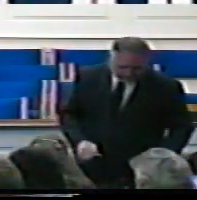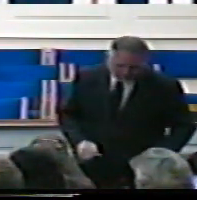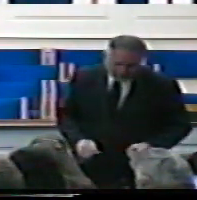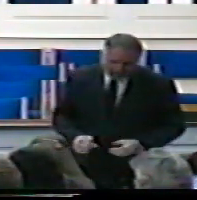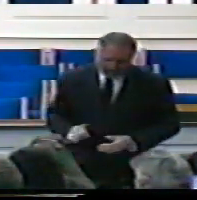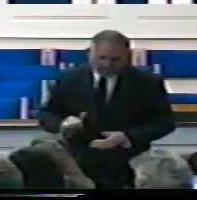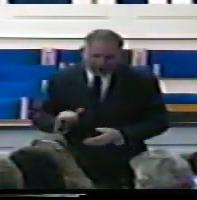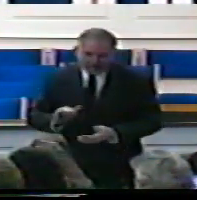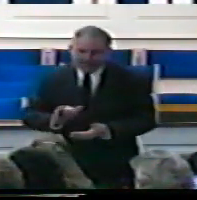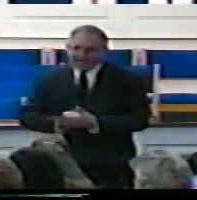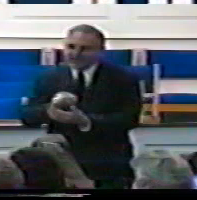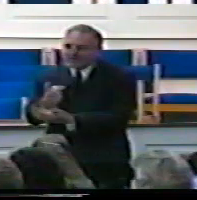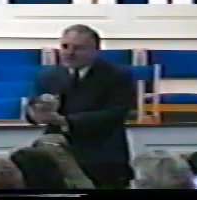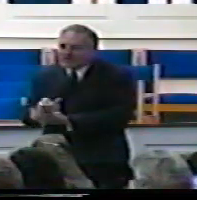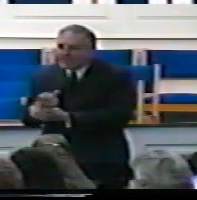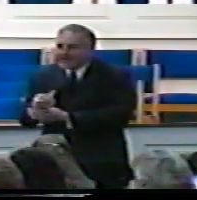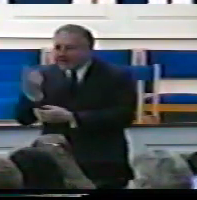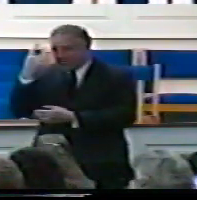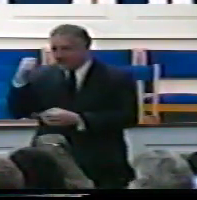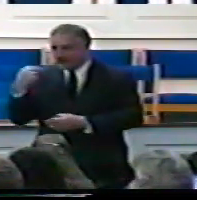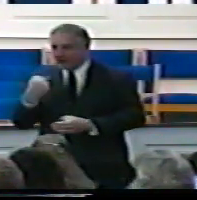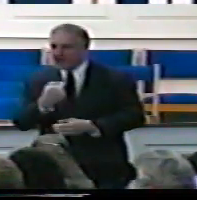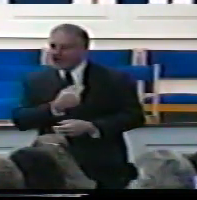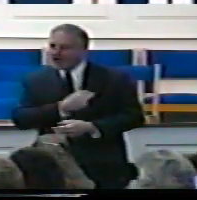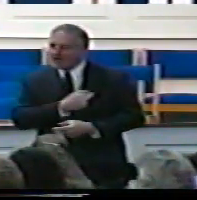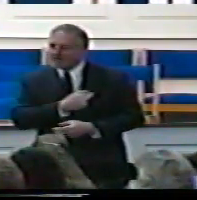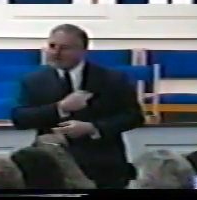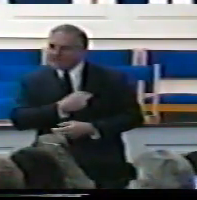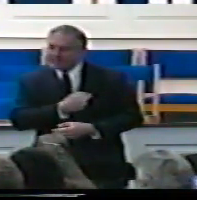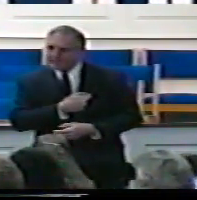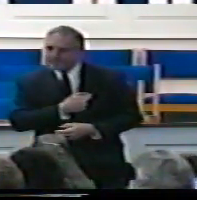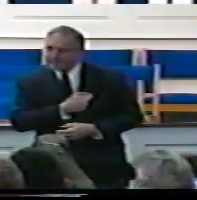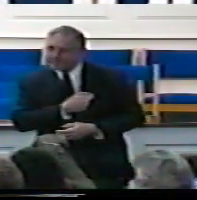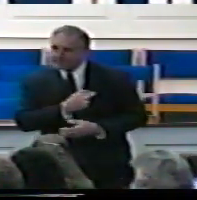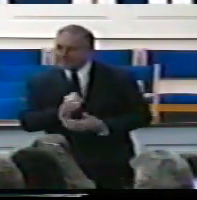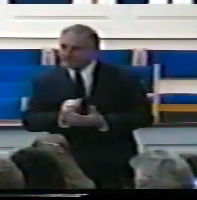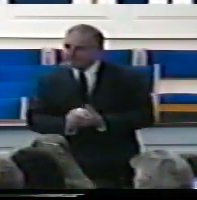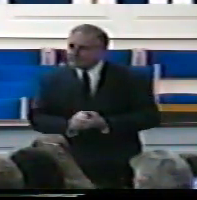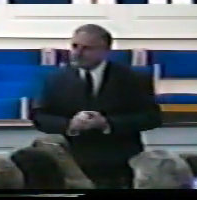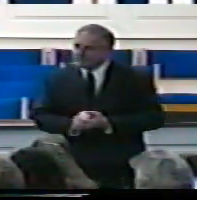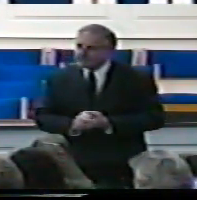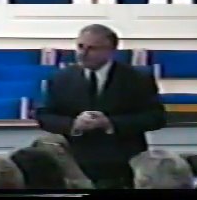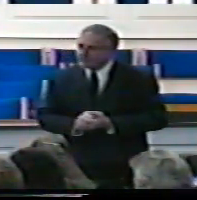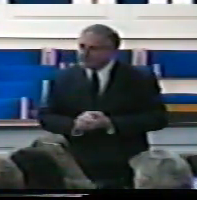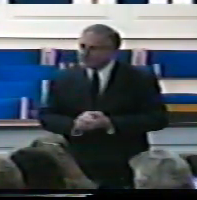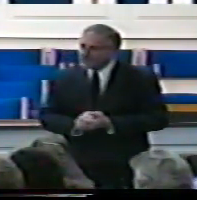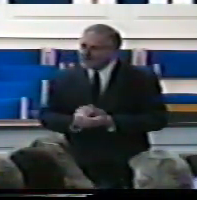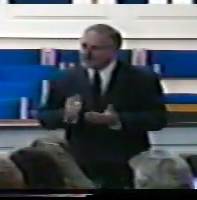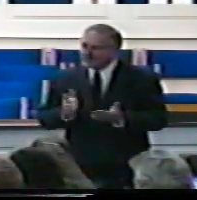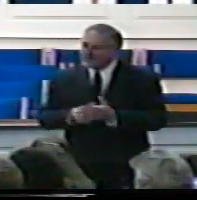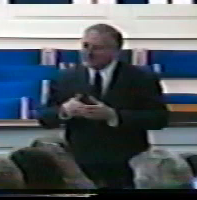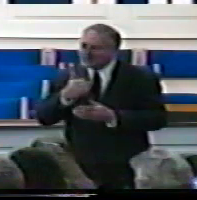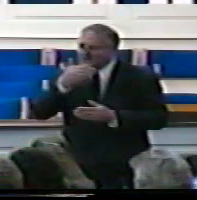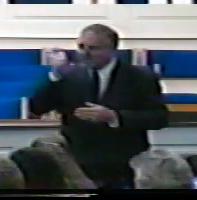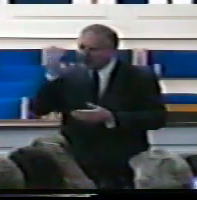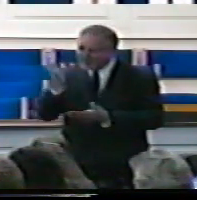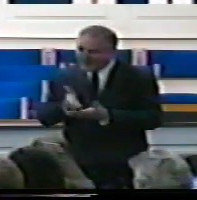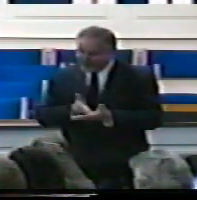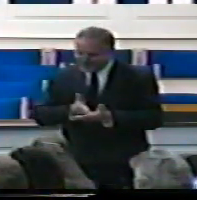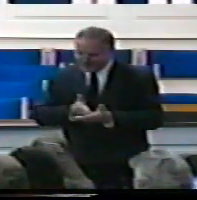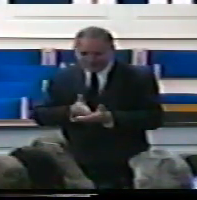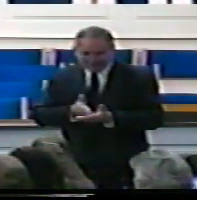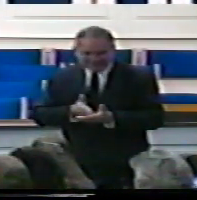That's a supplication for us. He's our advocate. He's the one who prays for us. Watch this now. Watch this. This is the best part. These next 5 minutes are the best